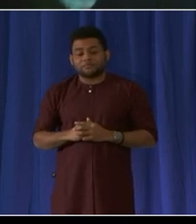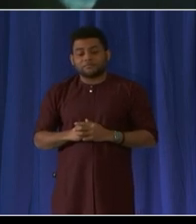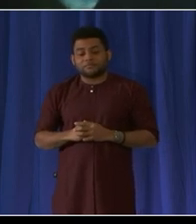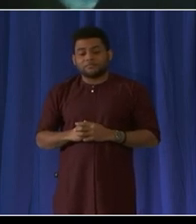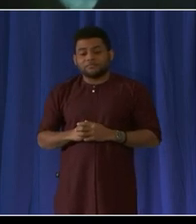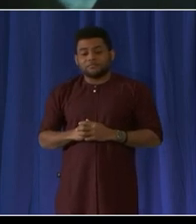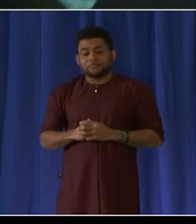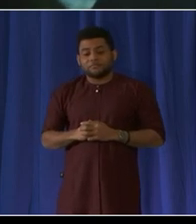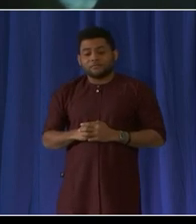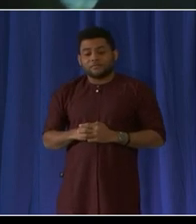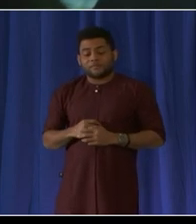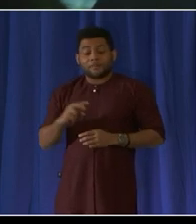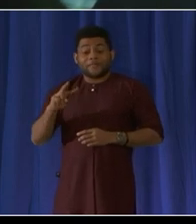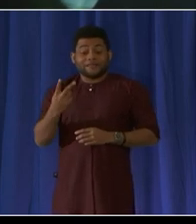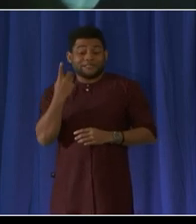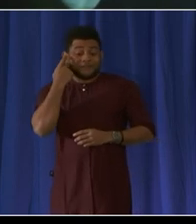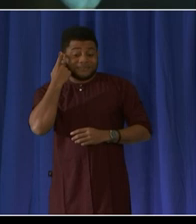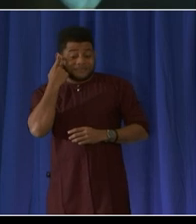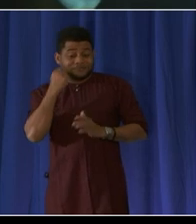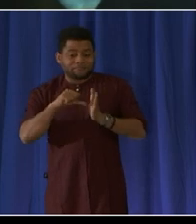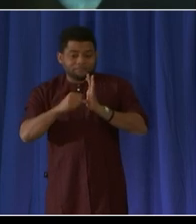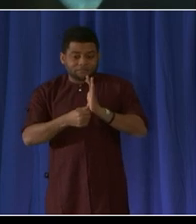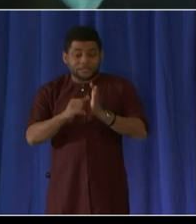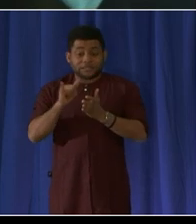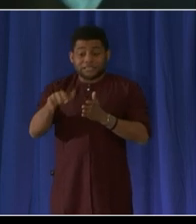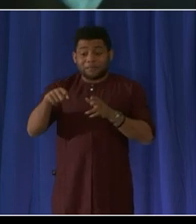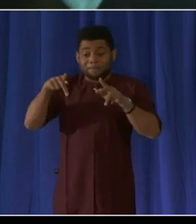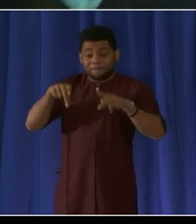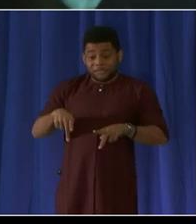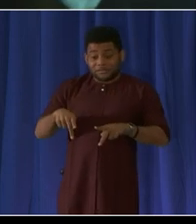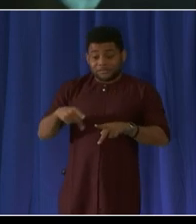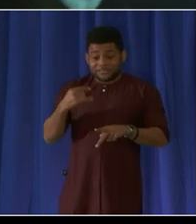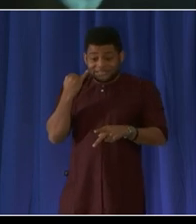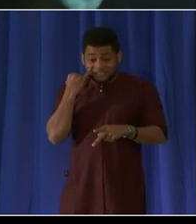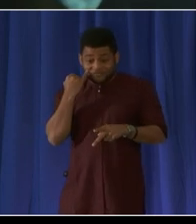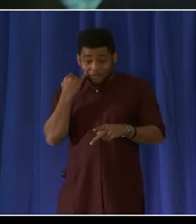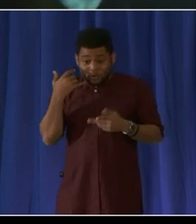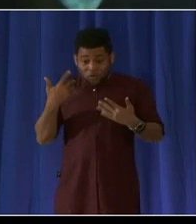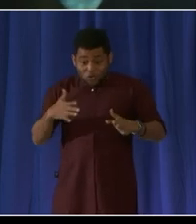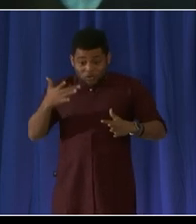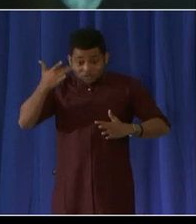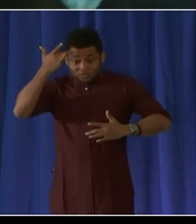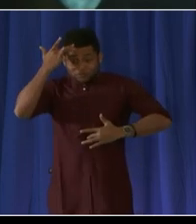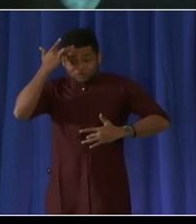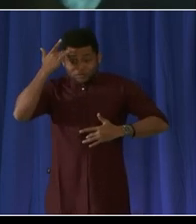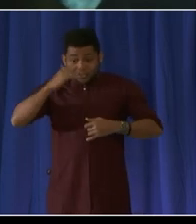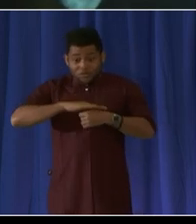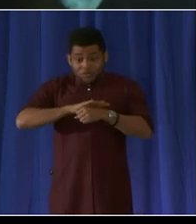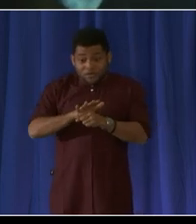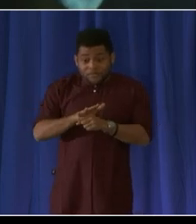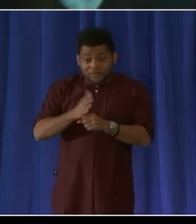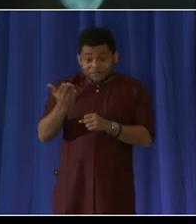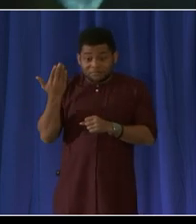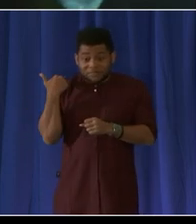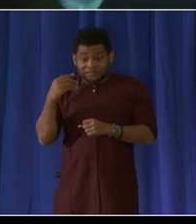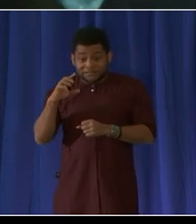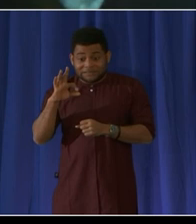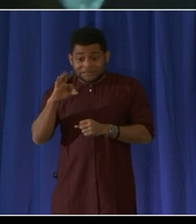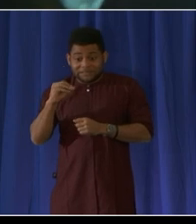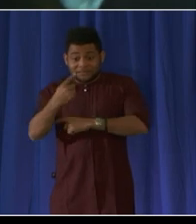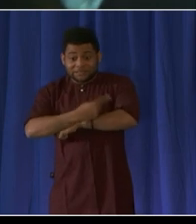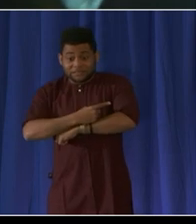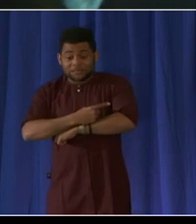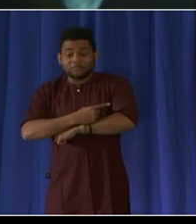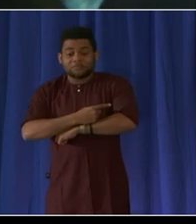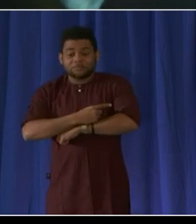just re-emphasized for us that persons who have had COVID in the last 90 days and are asymptomatic do not